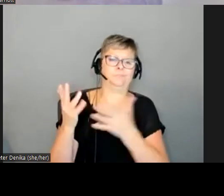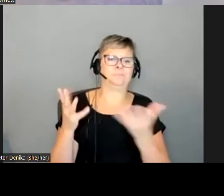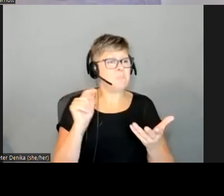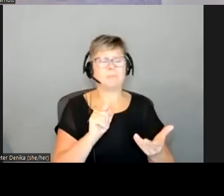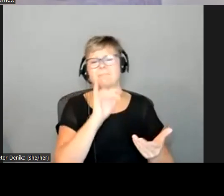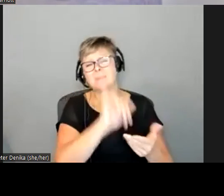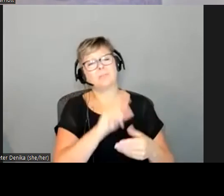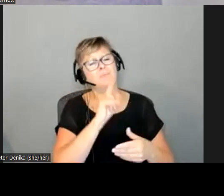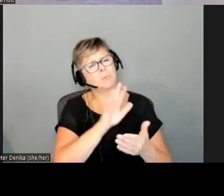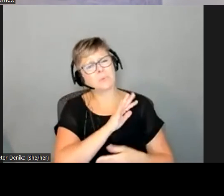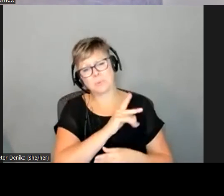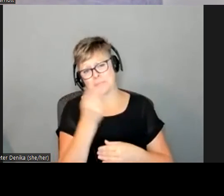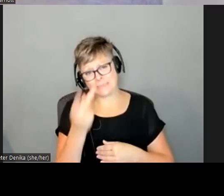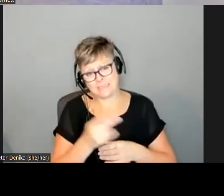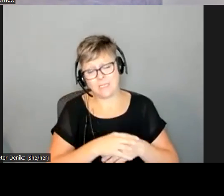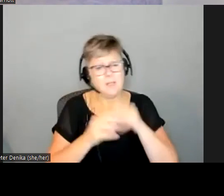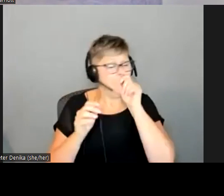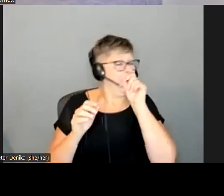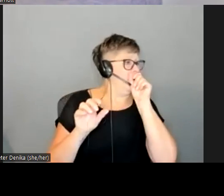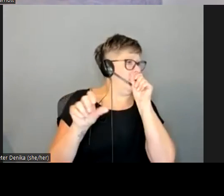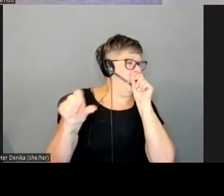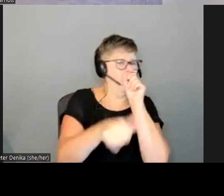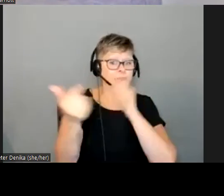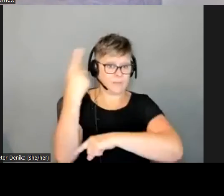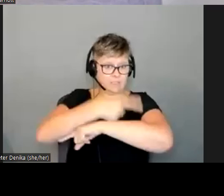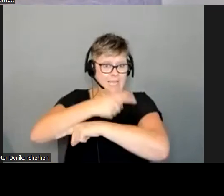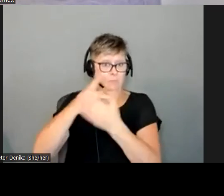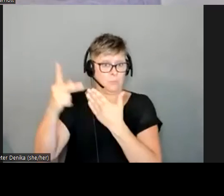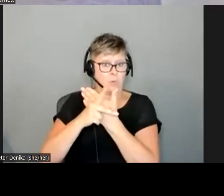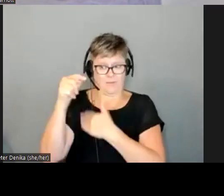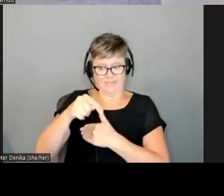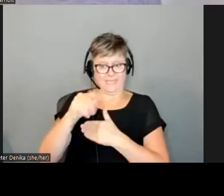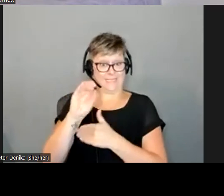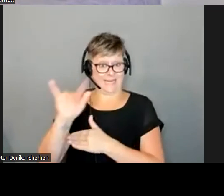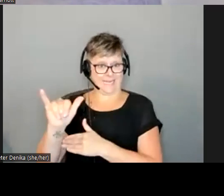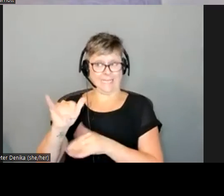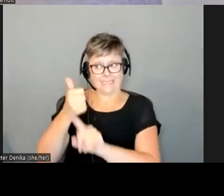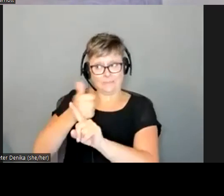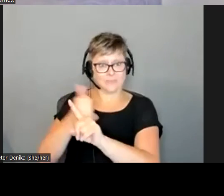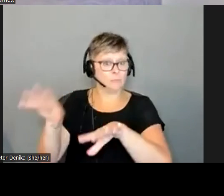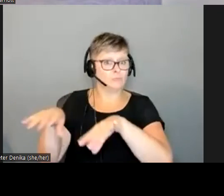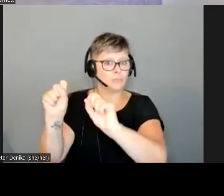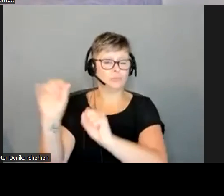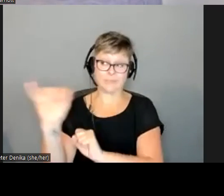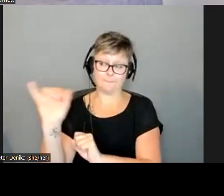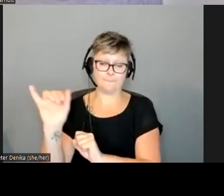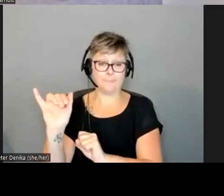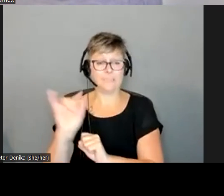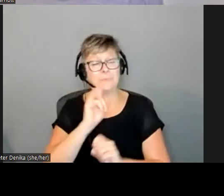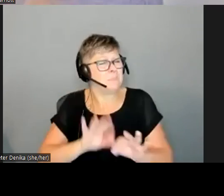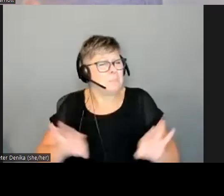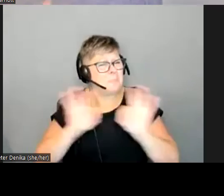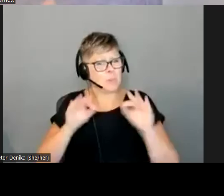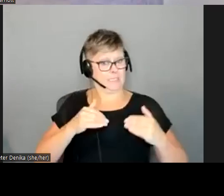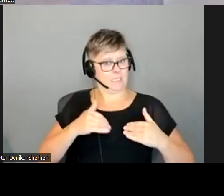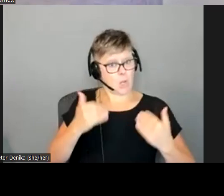Other day programs in the city did used to do that as well. It's very important, I think, to really have, the younger